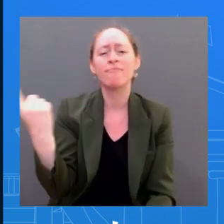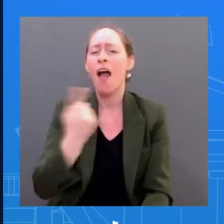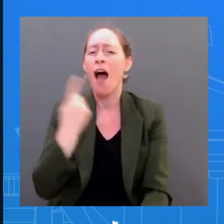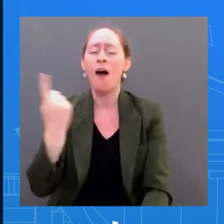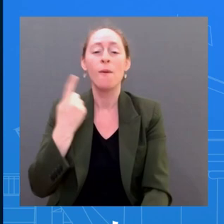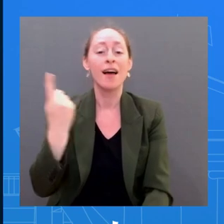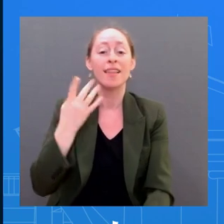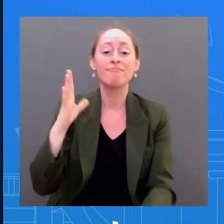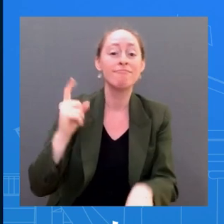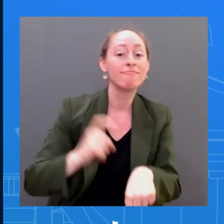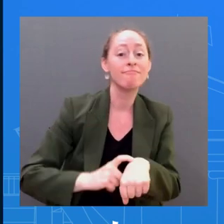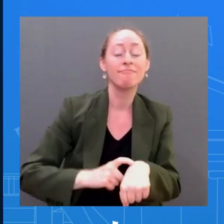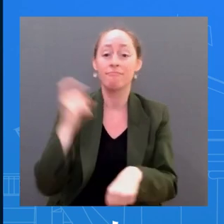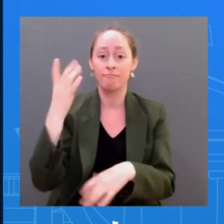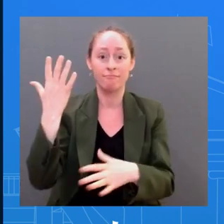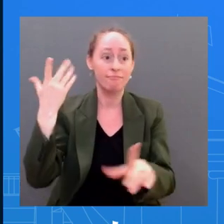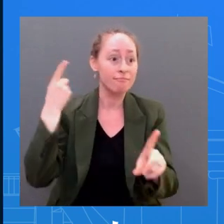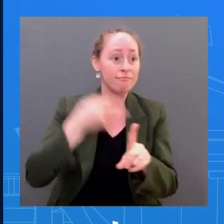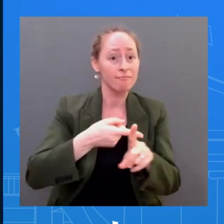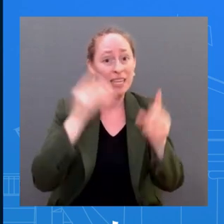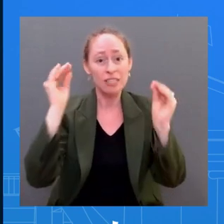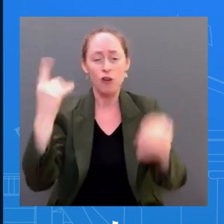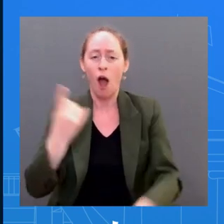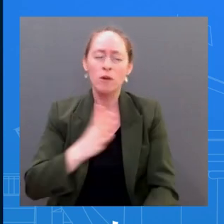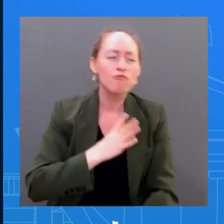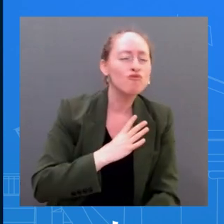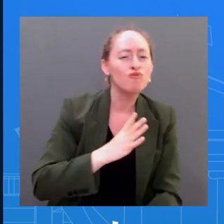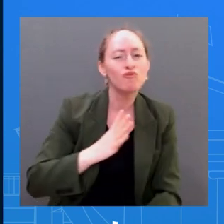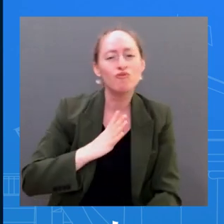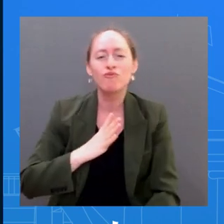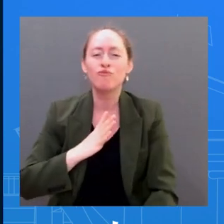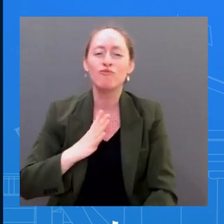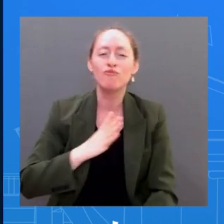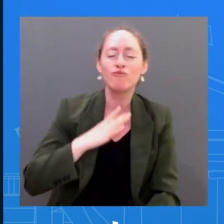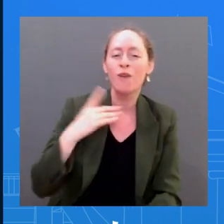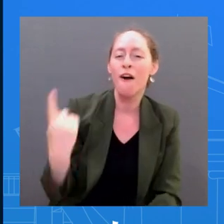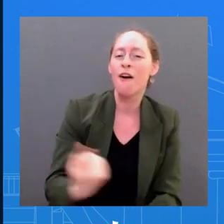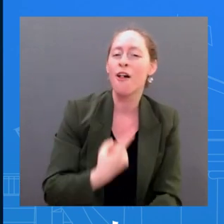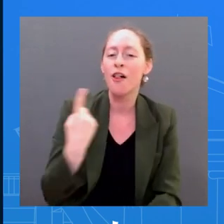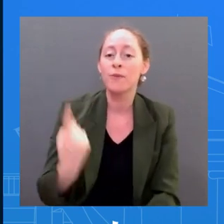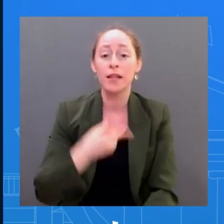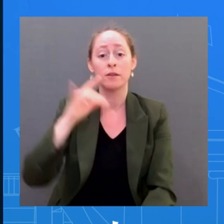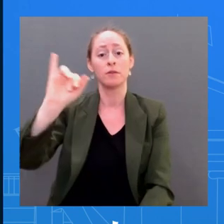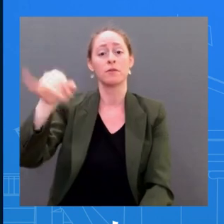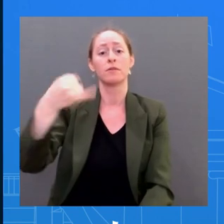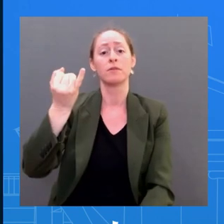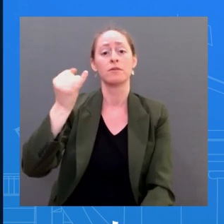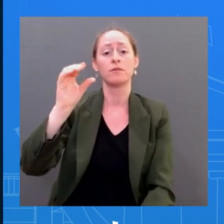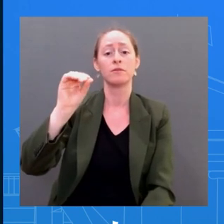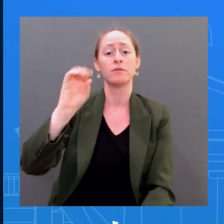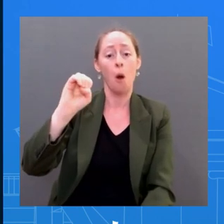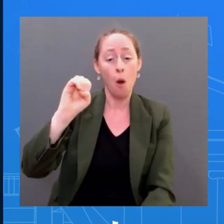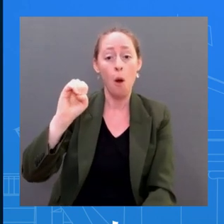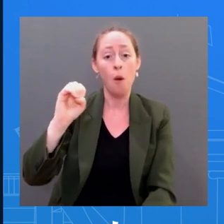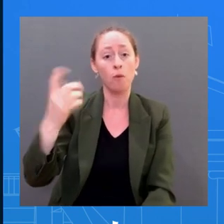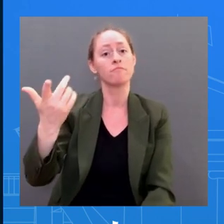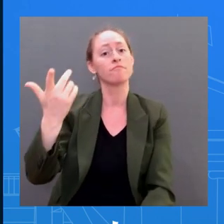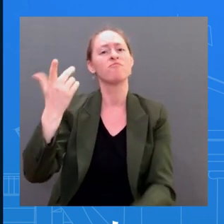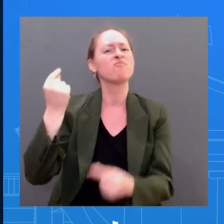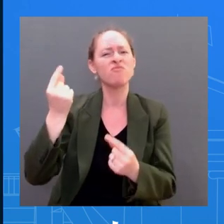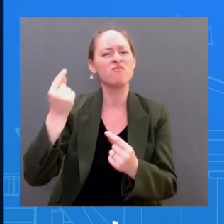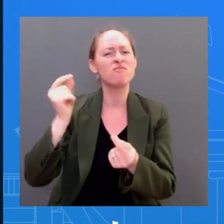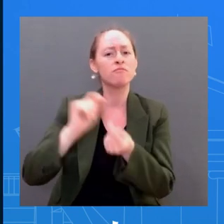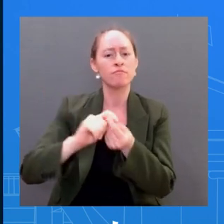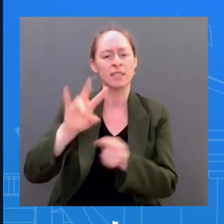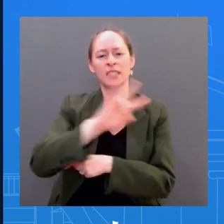Joe had been commuting to and from work 70 miles away in Del Rio for years. Together, they were the glue of